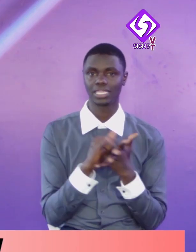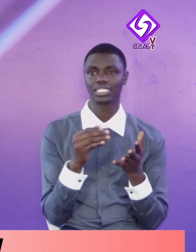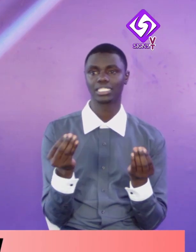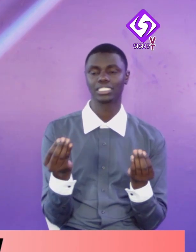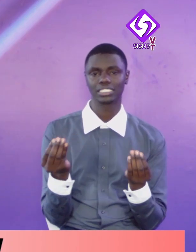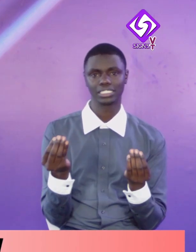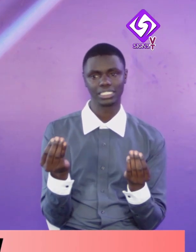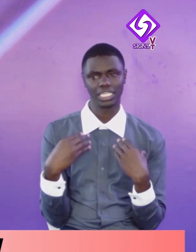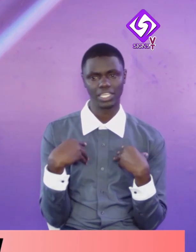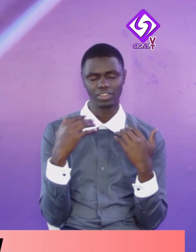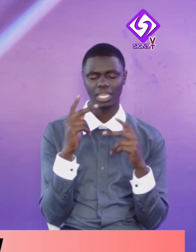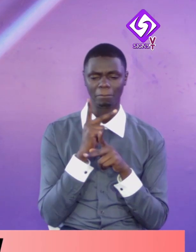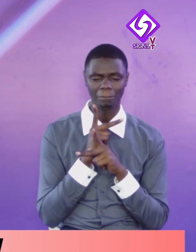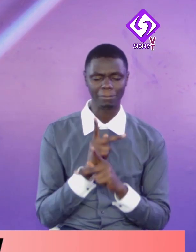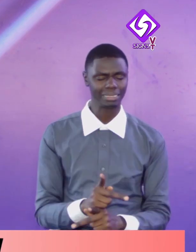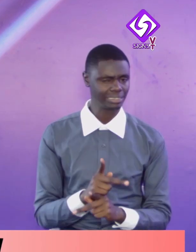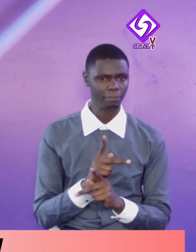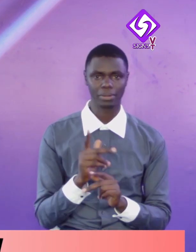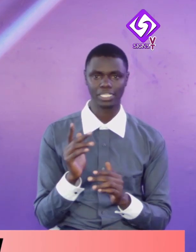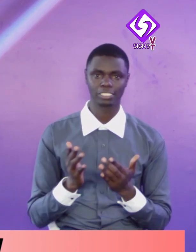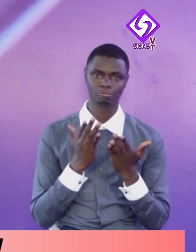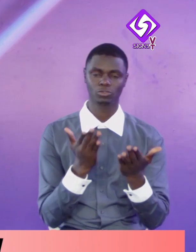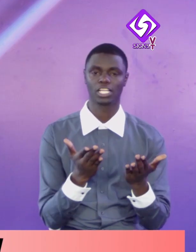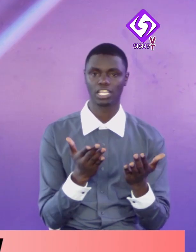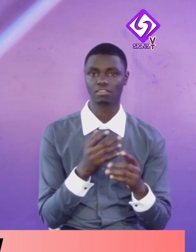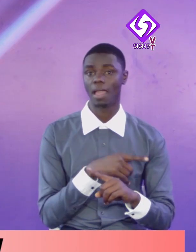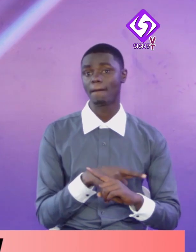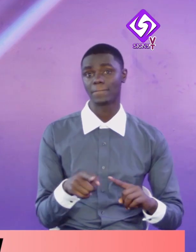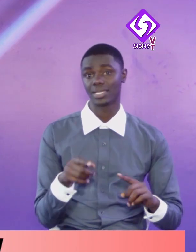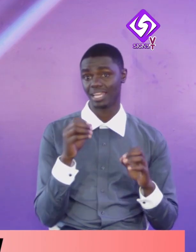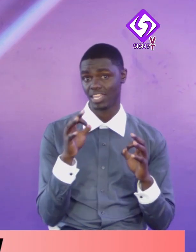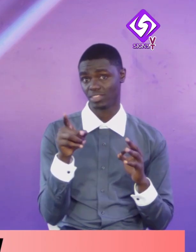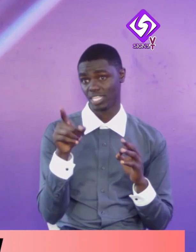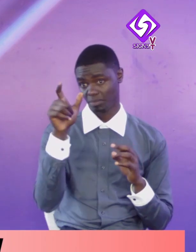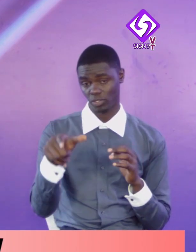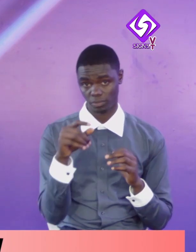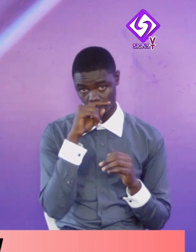him so much pressure to deliver. But when this guy